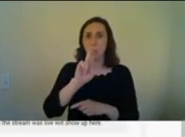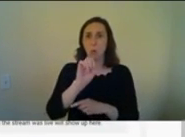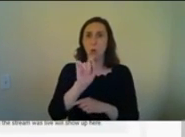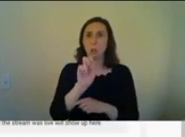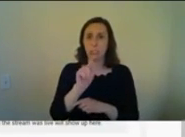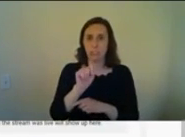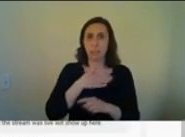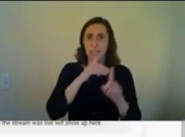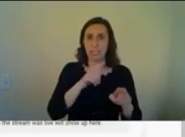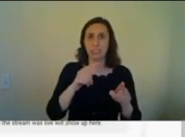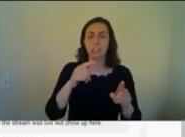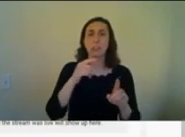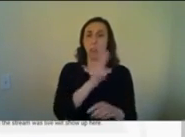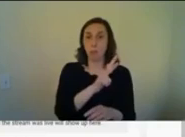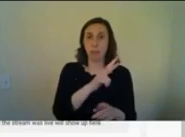plus